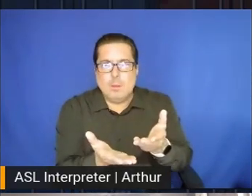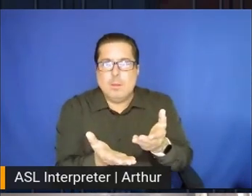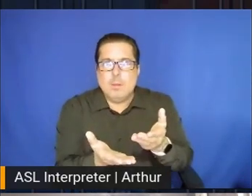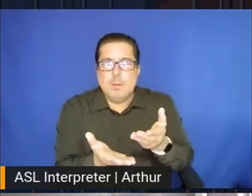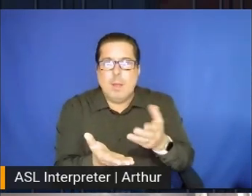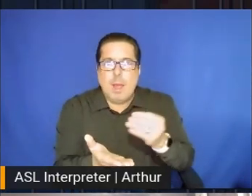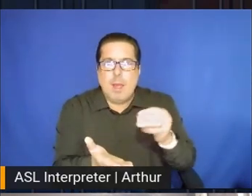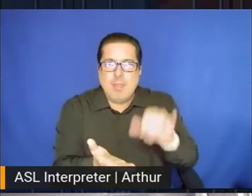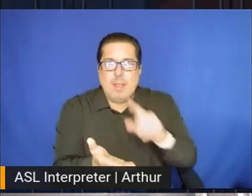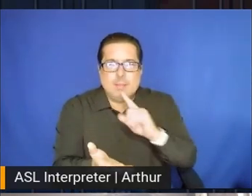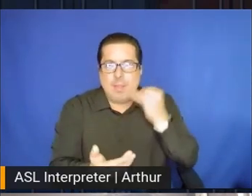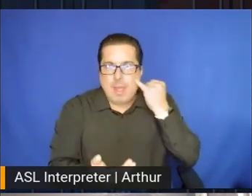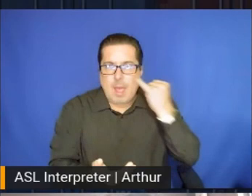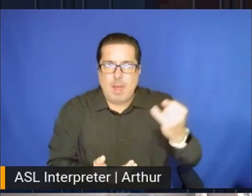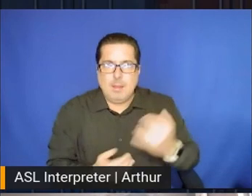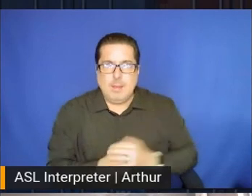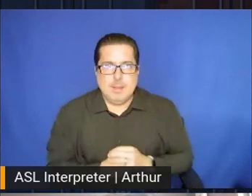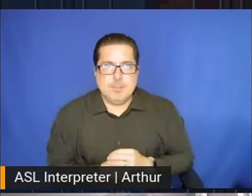idea.